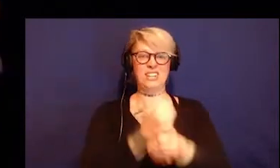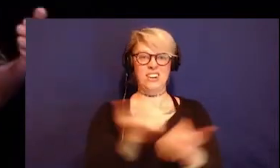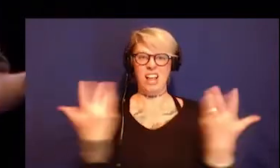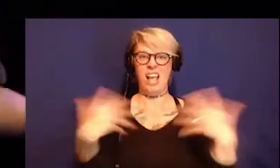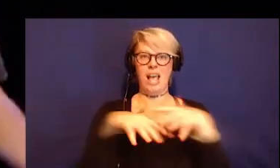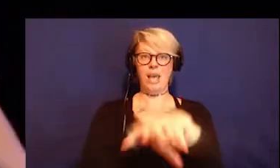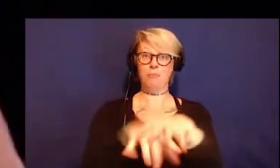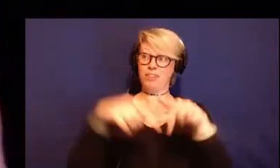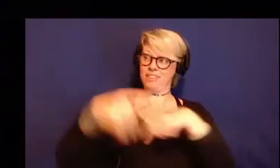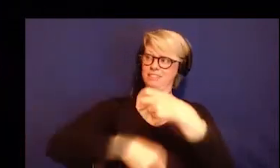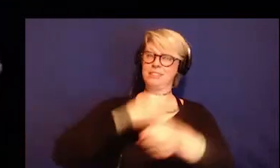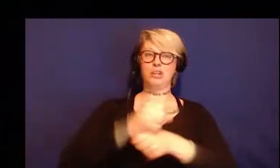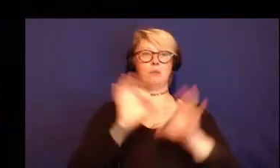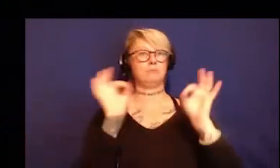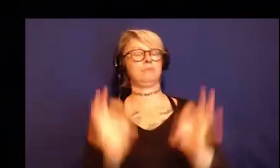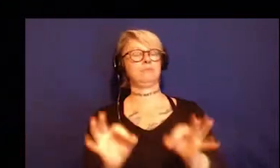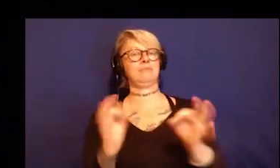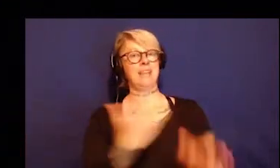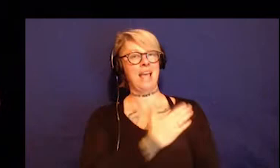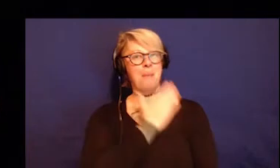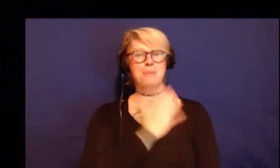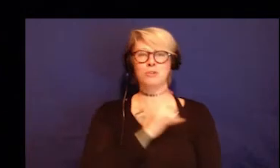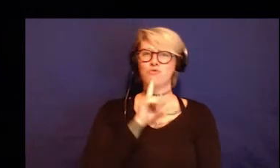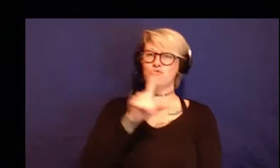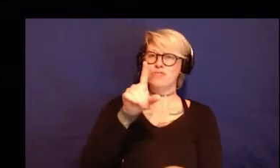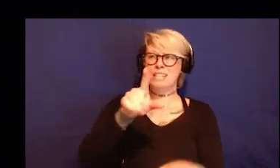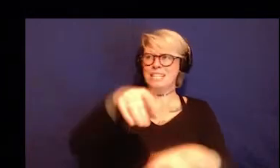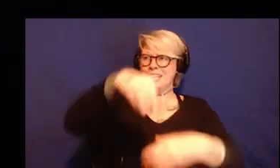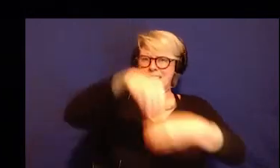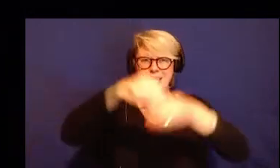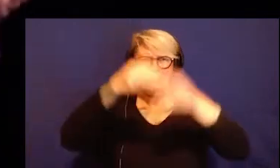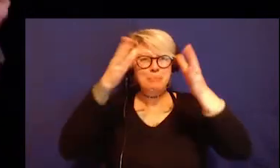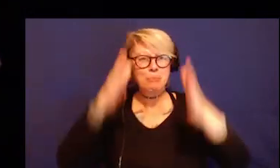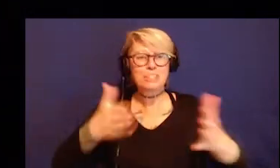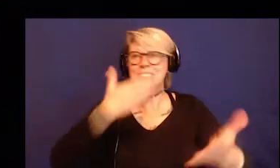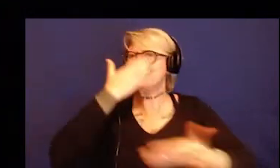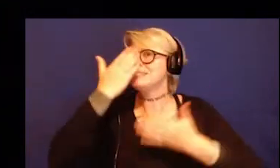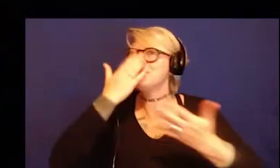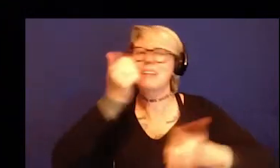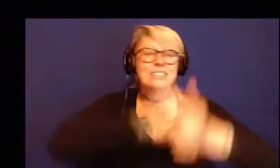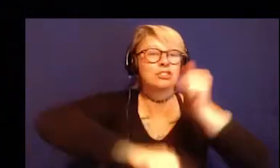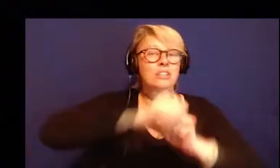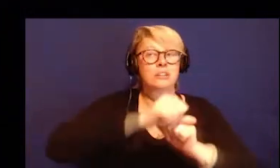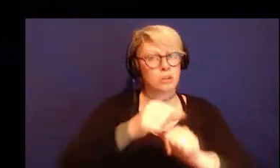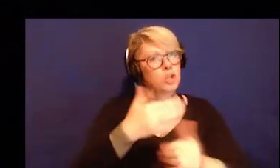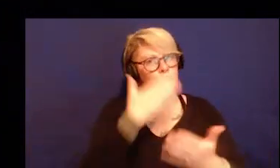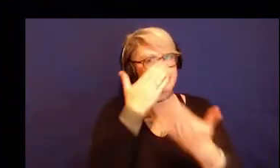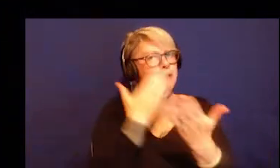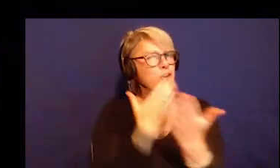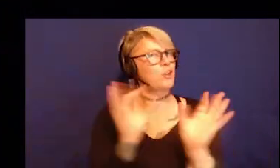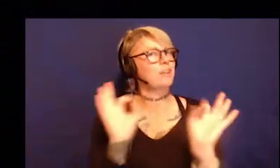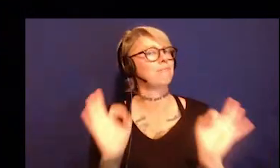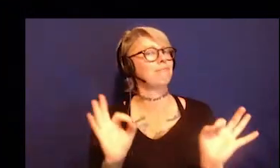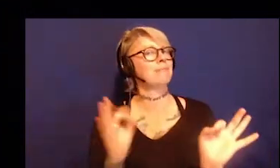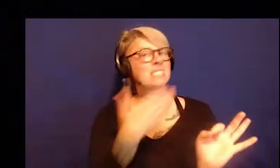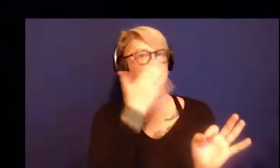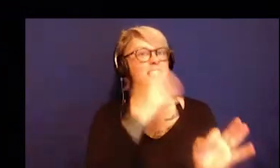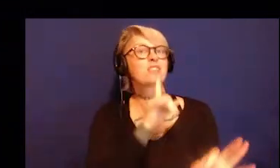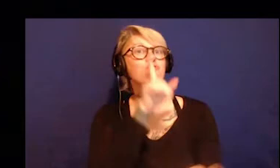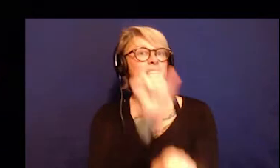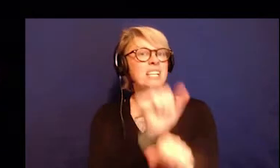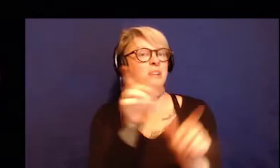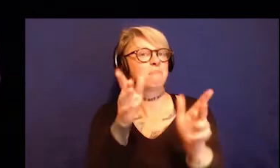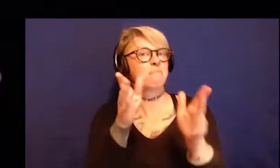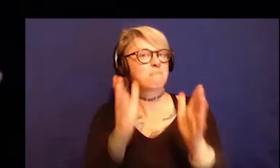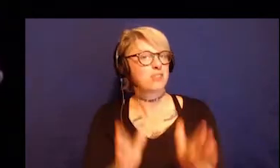but we're happy to be back in this space with real, breathing, smelly people. Well, you smell great. Smelling like real people. Thank you so much for